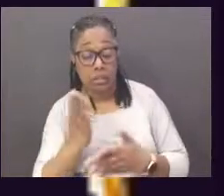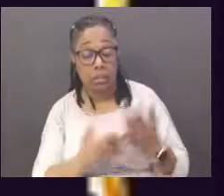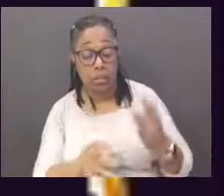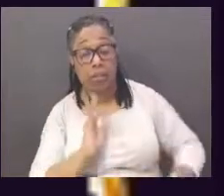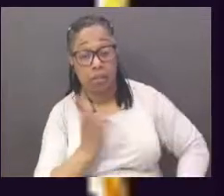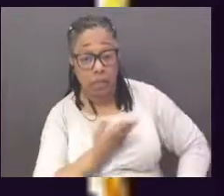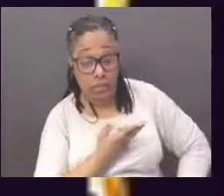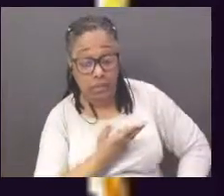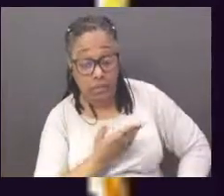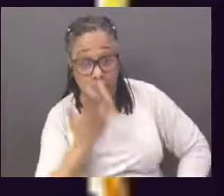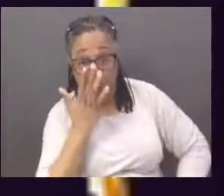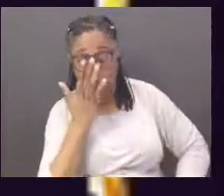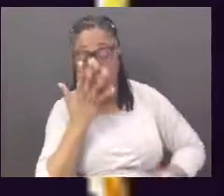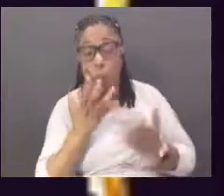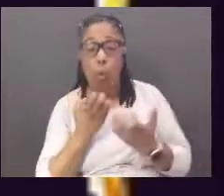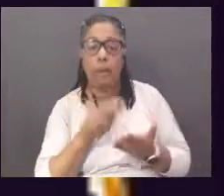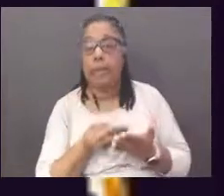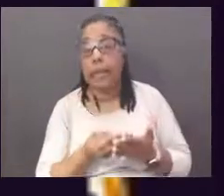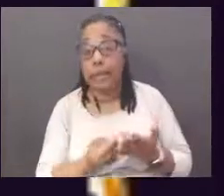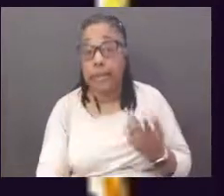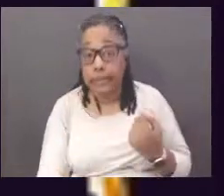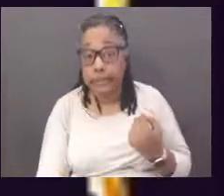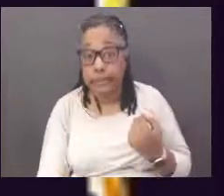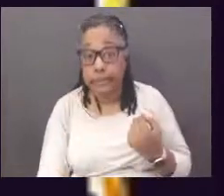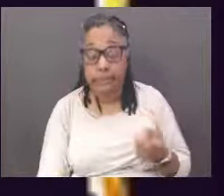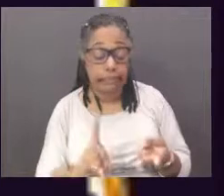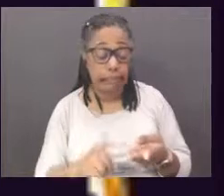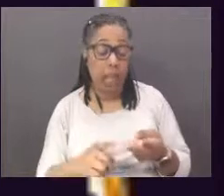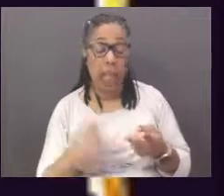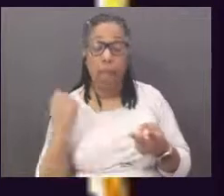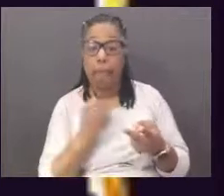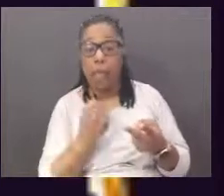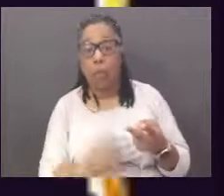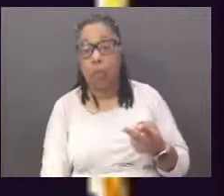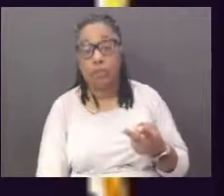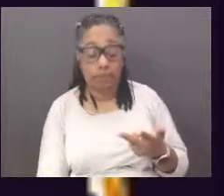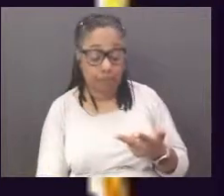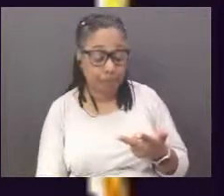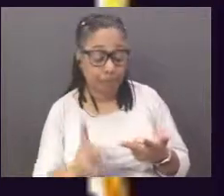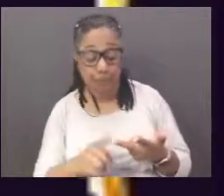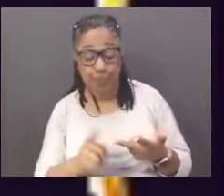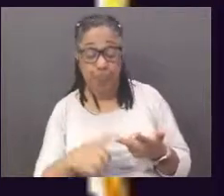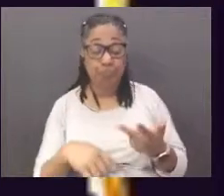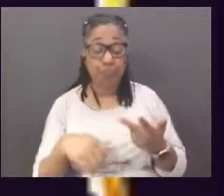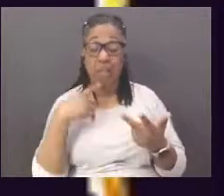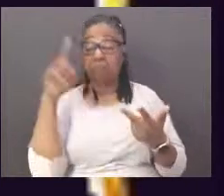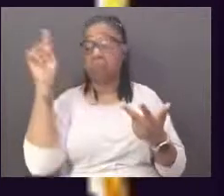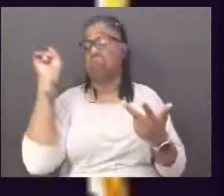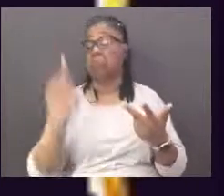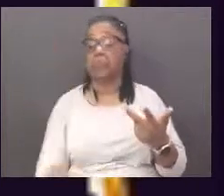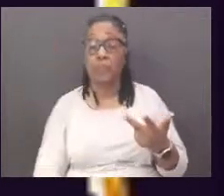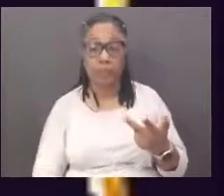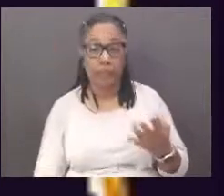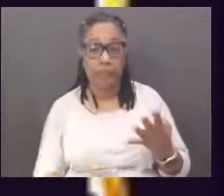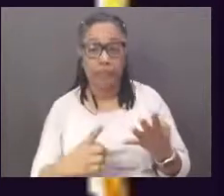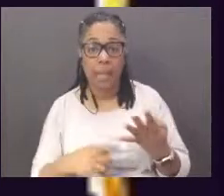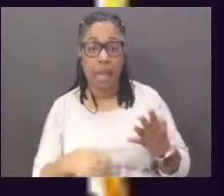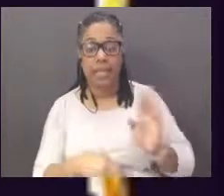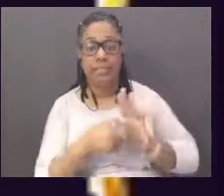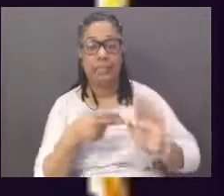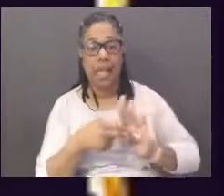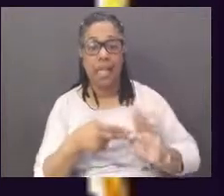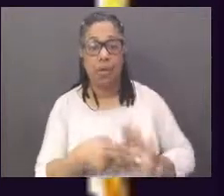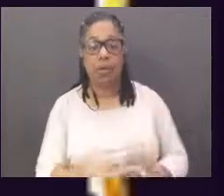money, the power, the prestige, and the titles. And